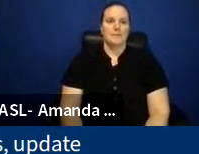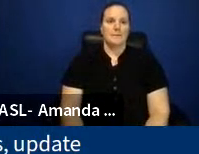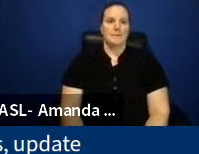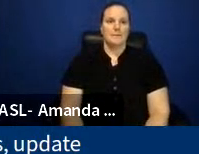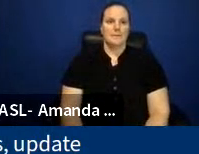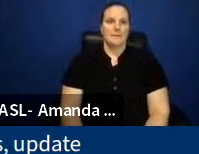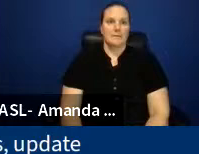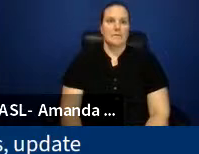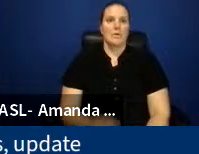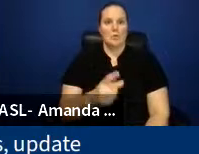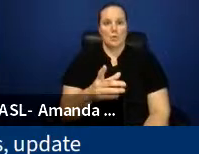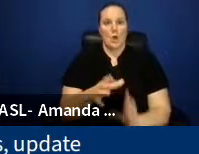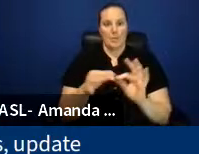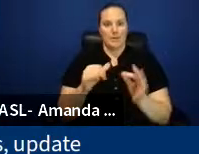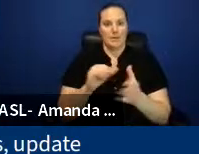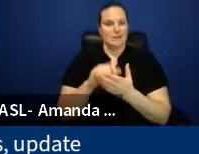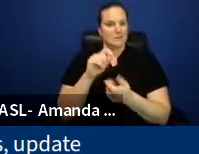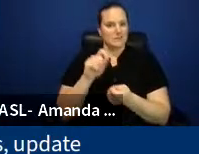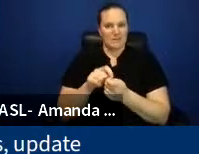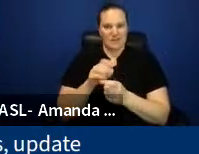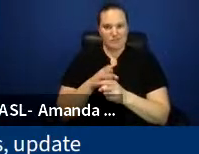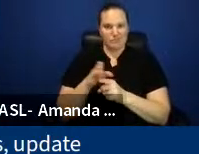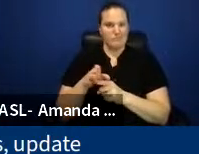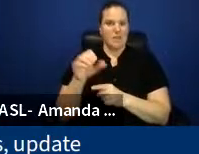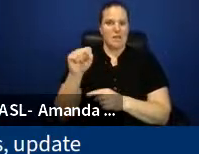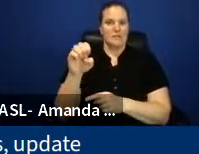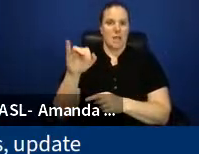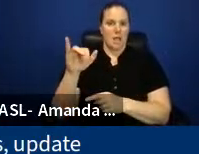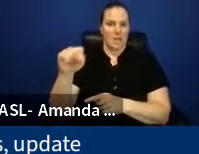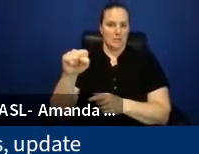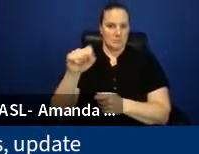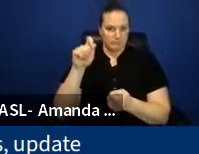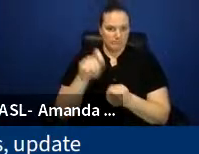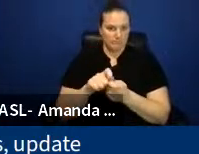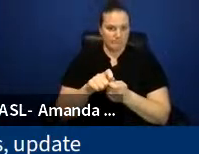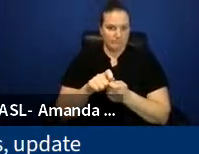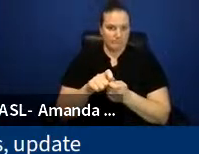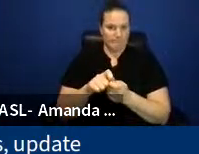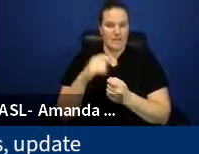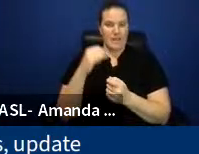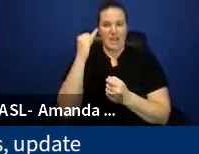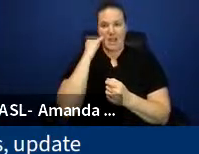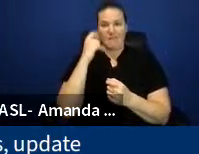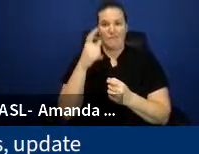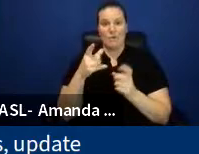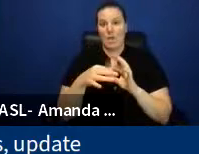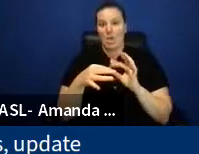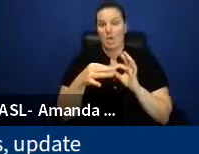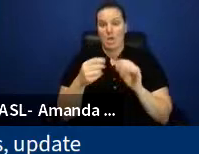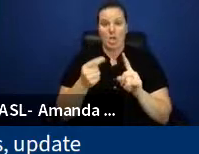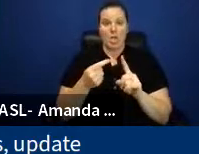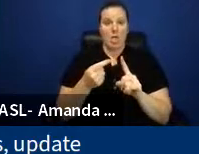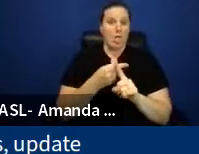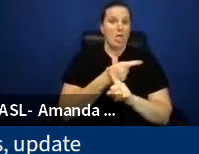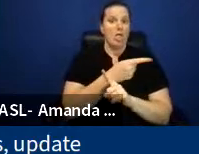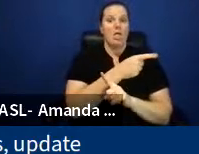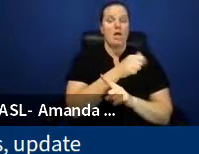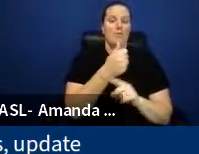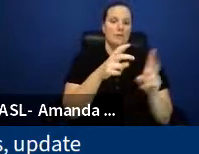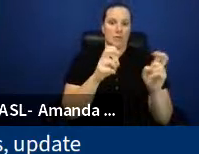to the information for the draft SEIS. If you are straying on to other